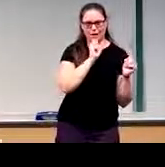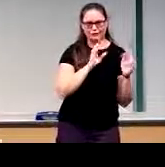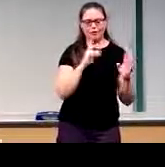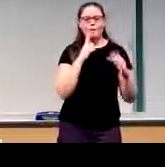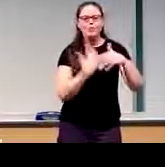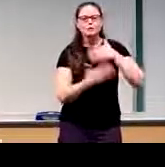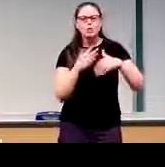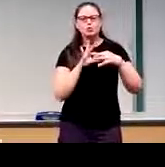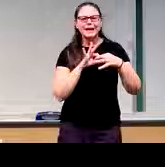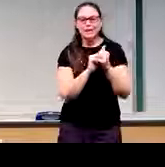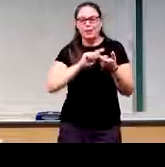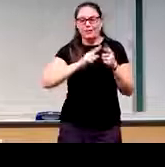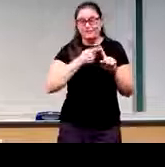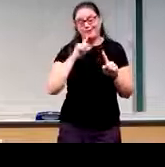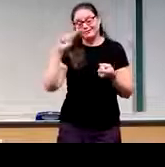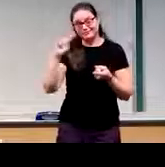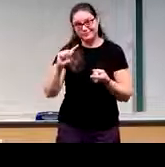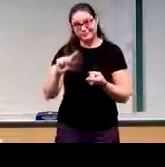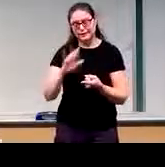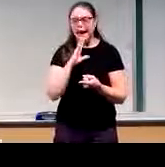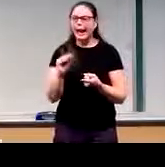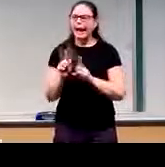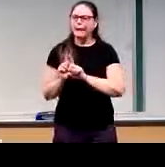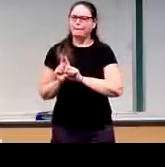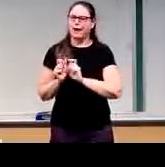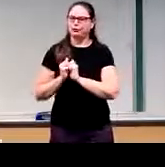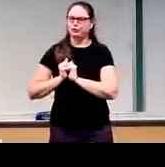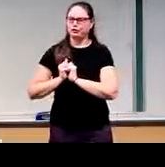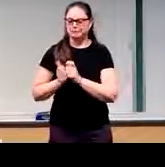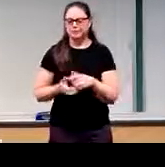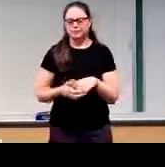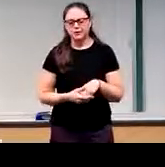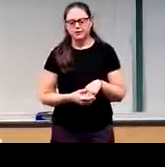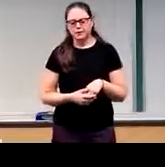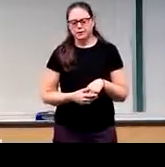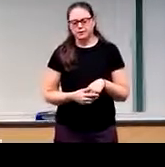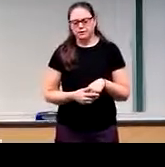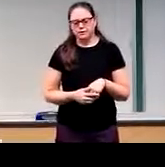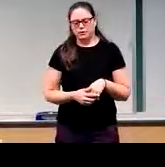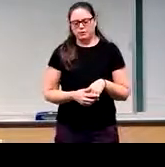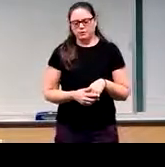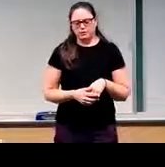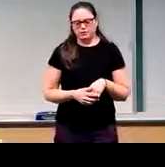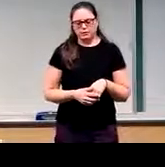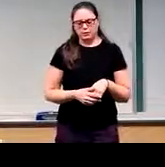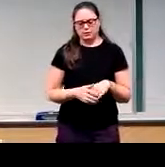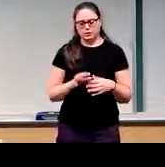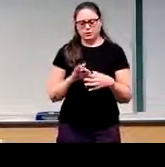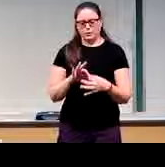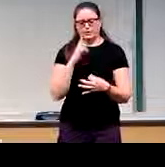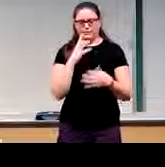engagement with friends and in companionship, which which are the social